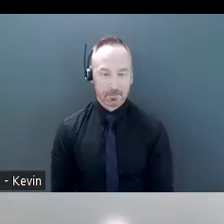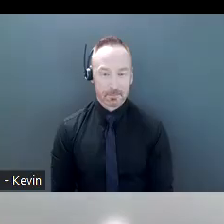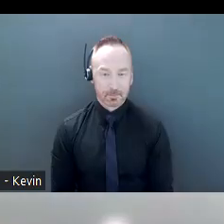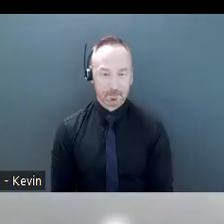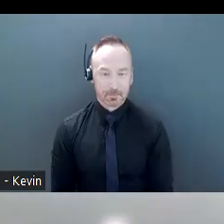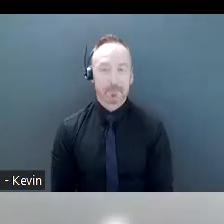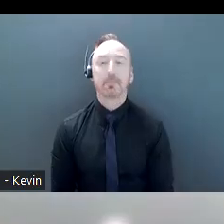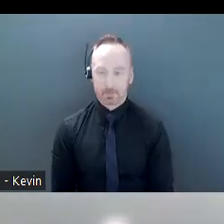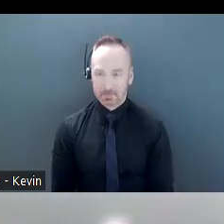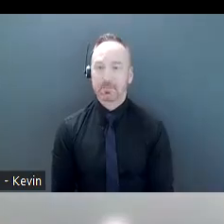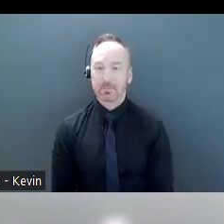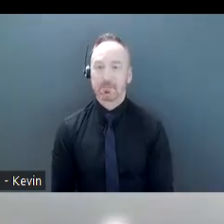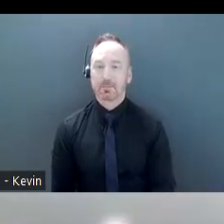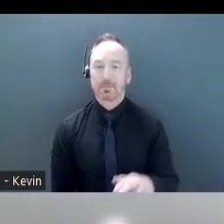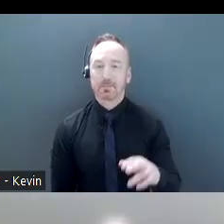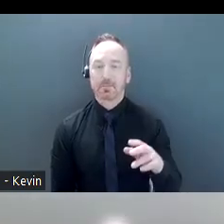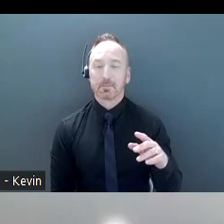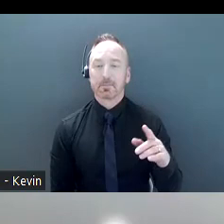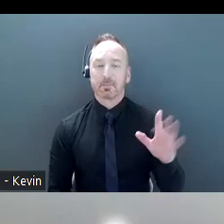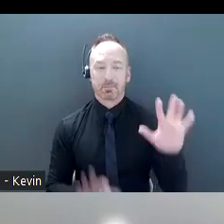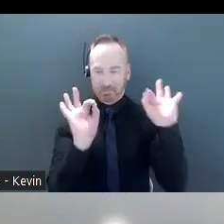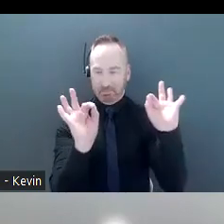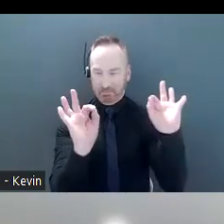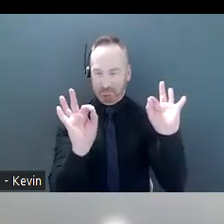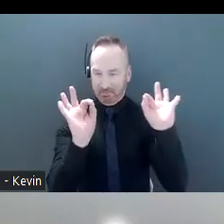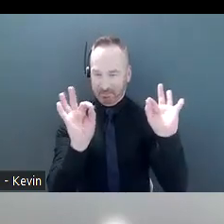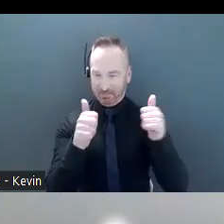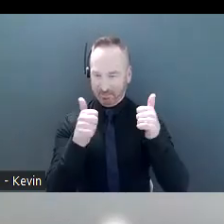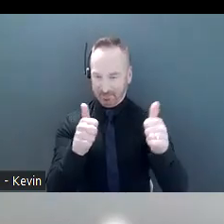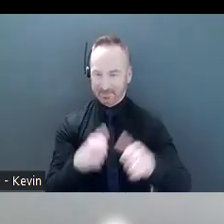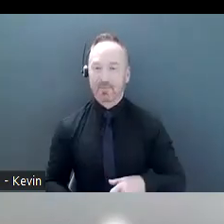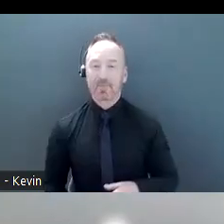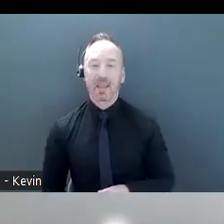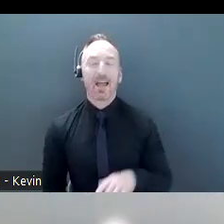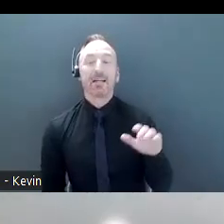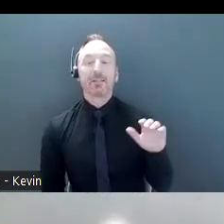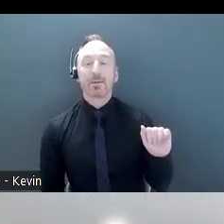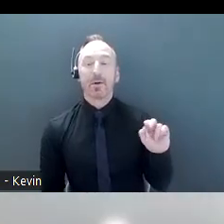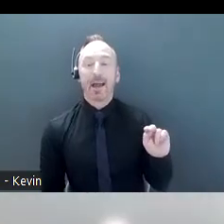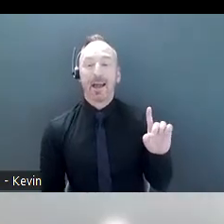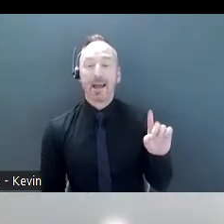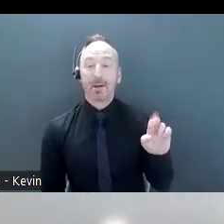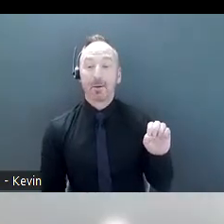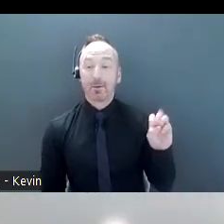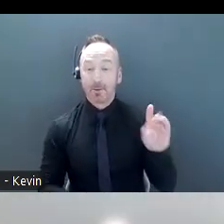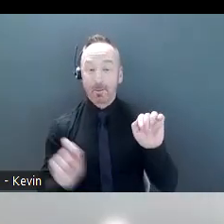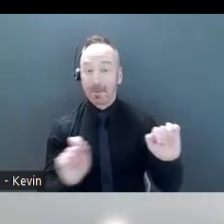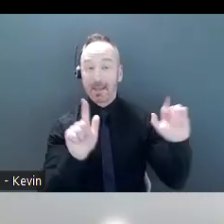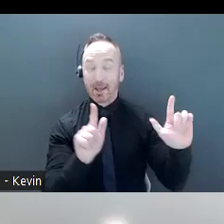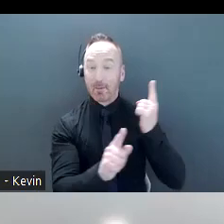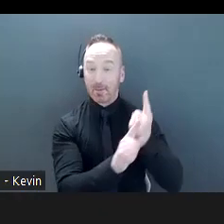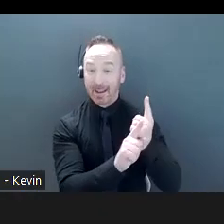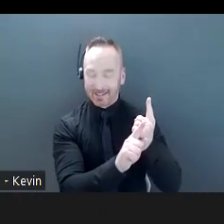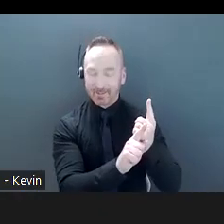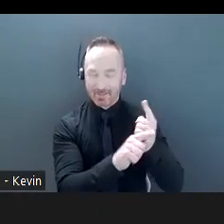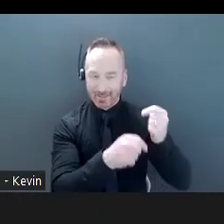There we go, it's coming. Okay. That's perfect. Yeah, perfect. All right, I got to the right page. My apologies. No problem.